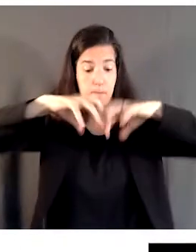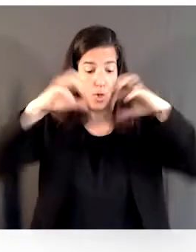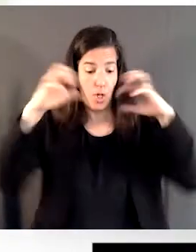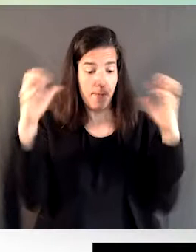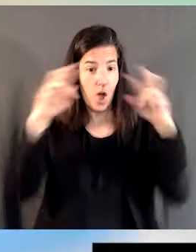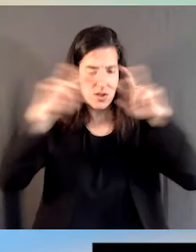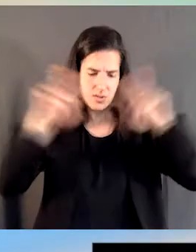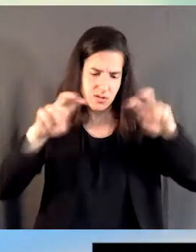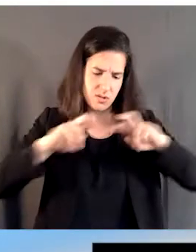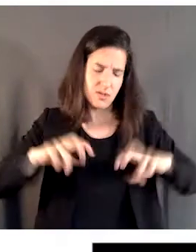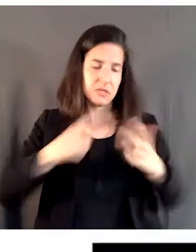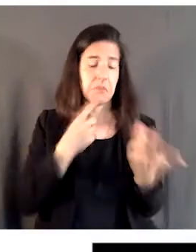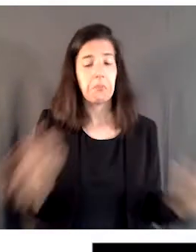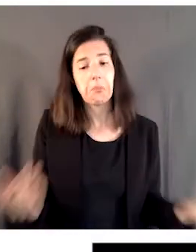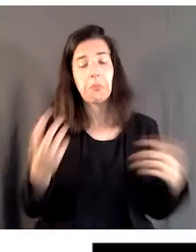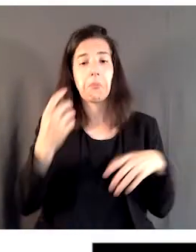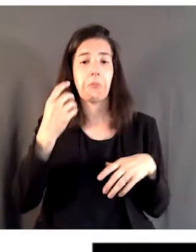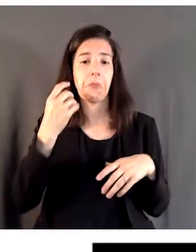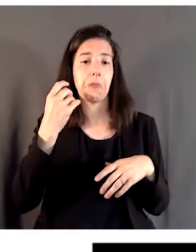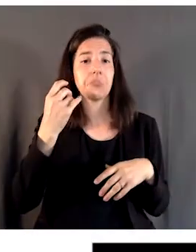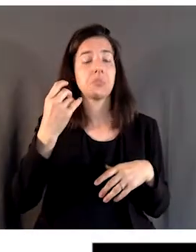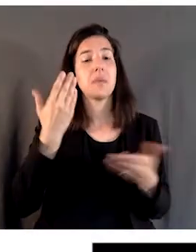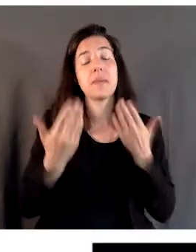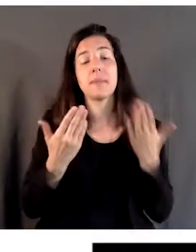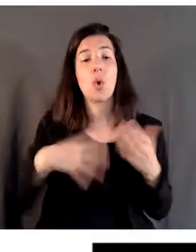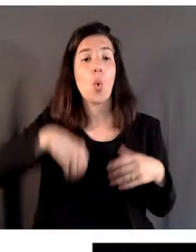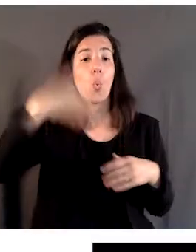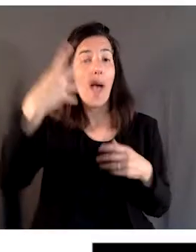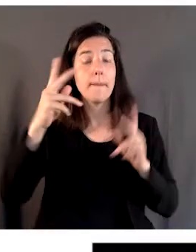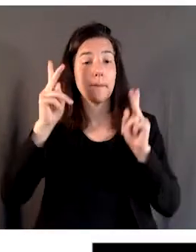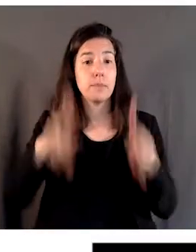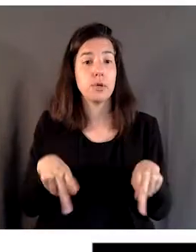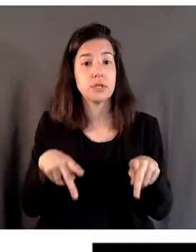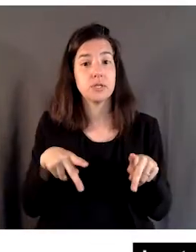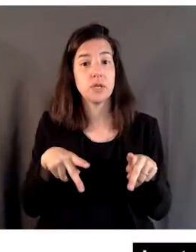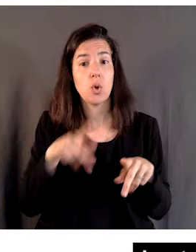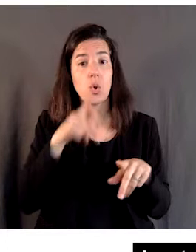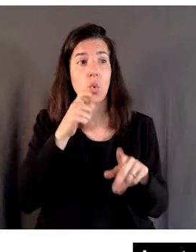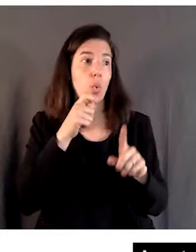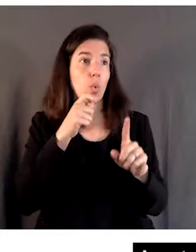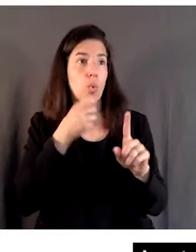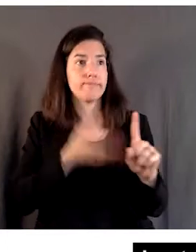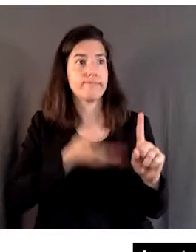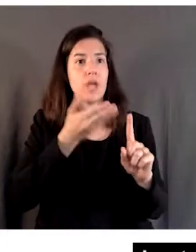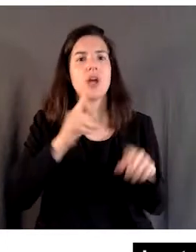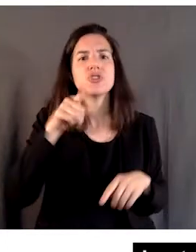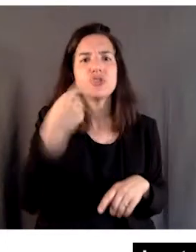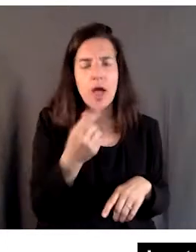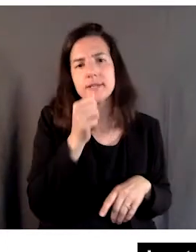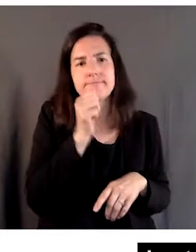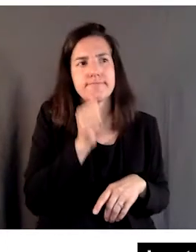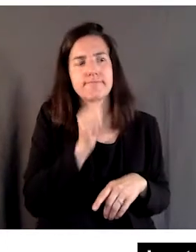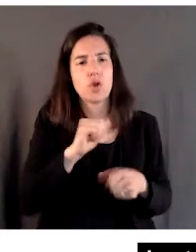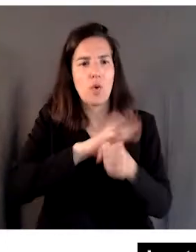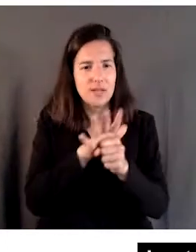well, someone who doesn't, a white person who is just dealing with COVID-19, and I don't want to say